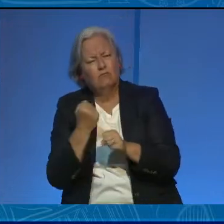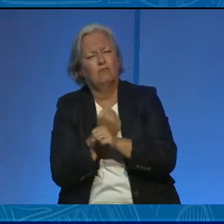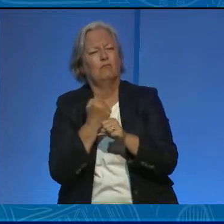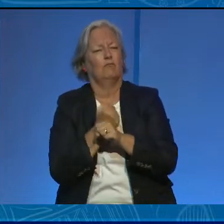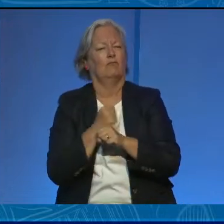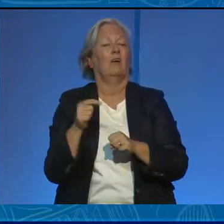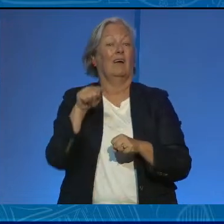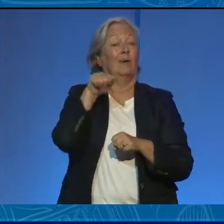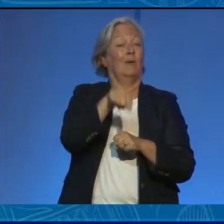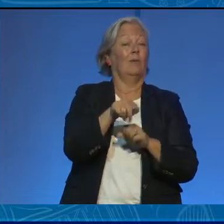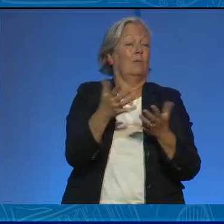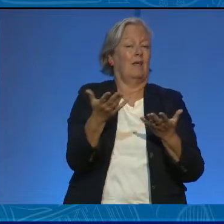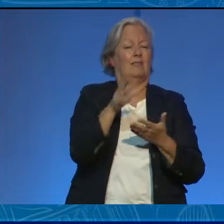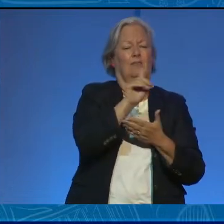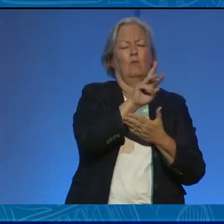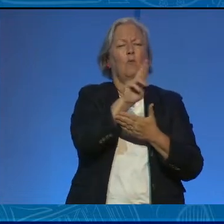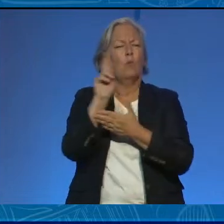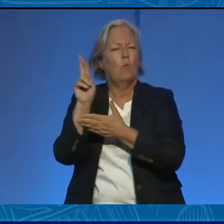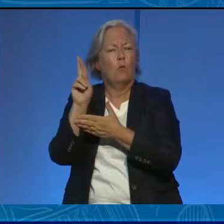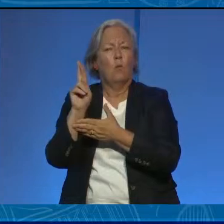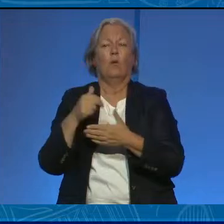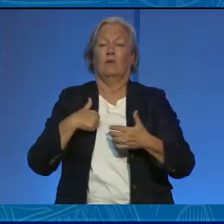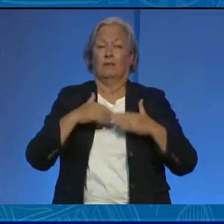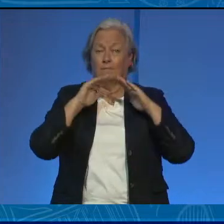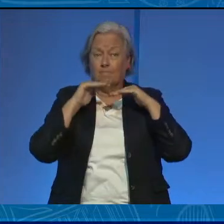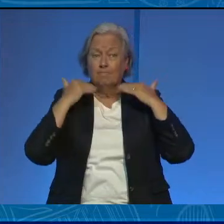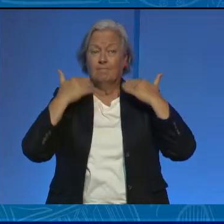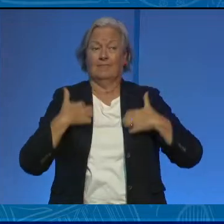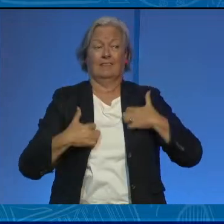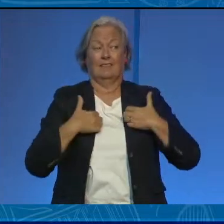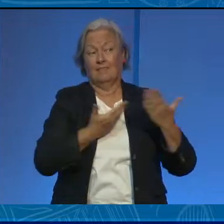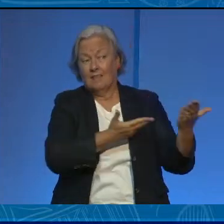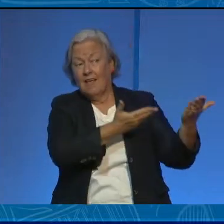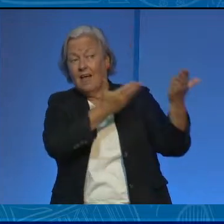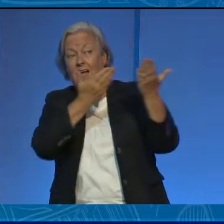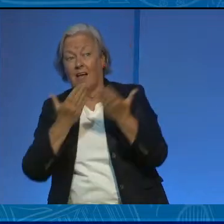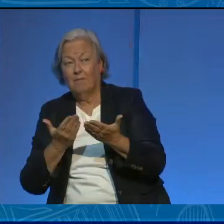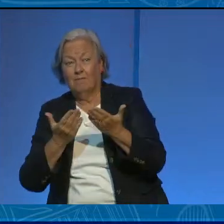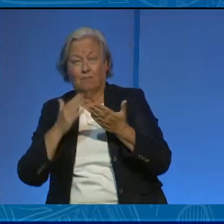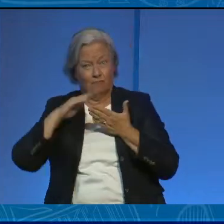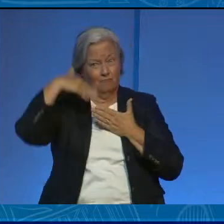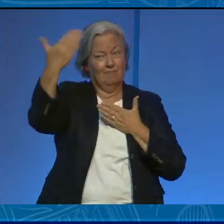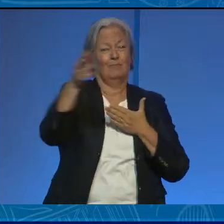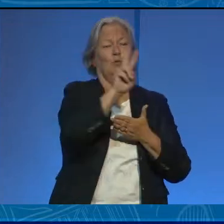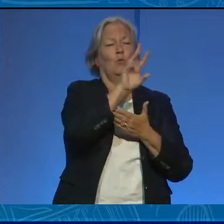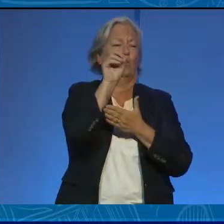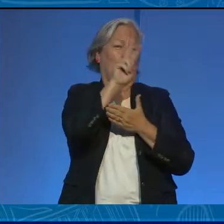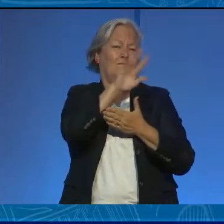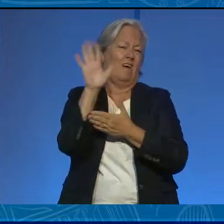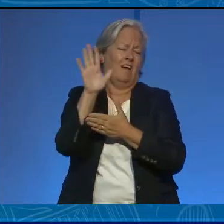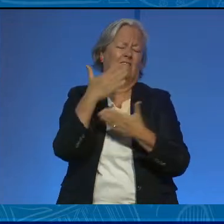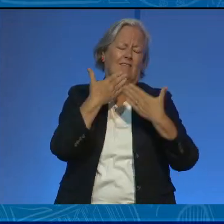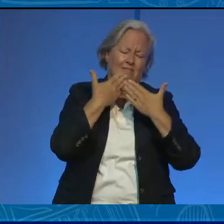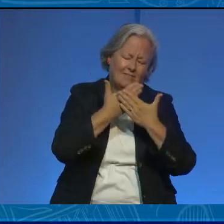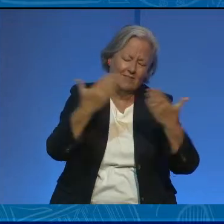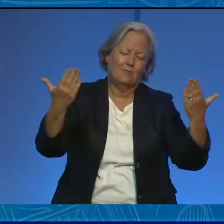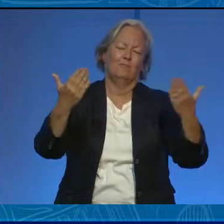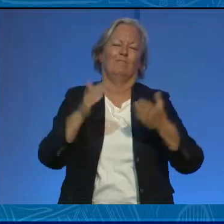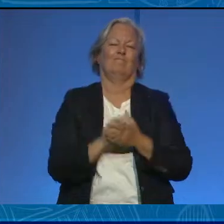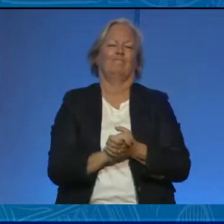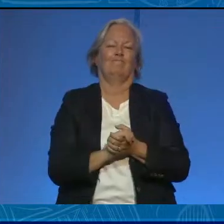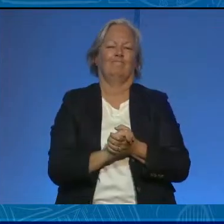DRR. We look forward to welcoming you all in Geneva next year. Thank you so much. Maraming salamat